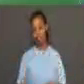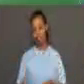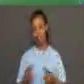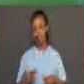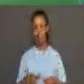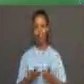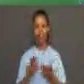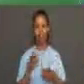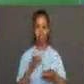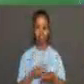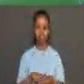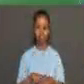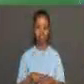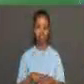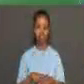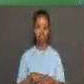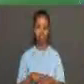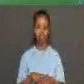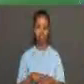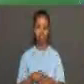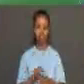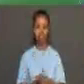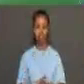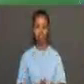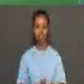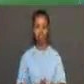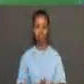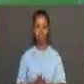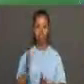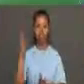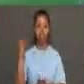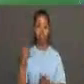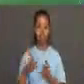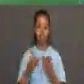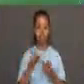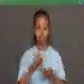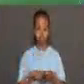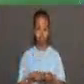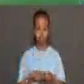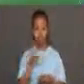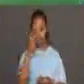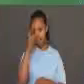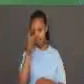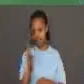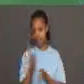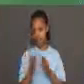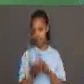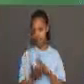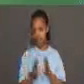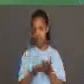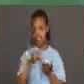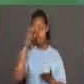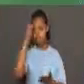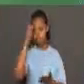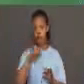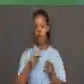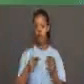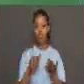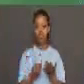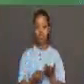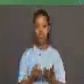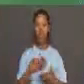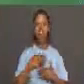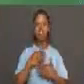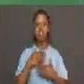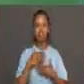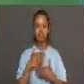To today's lesson. In our last lesson, we learned about